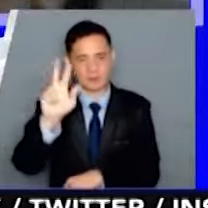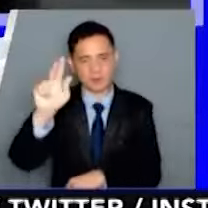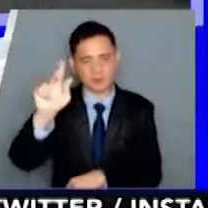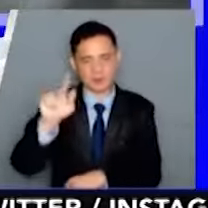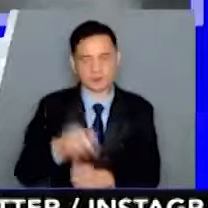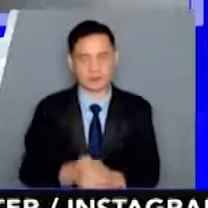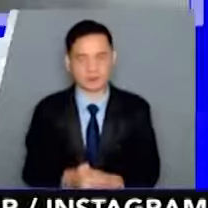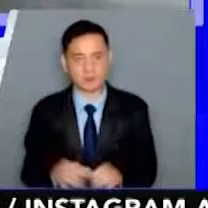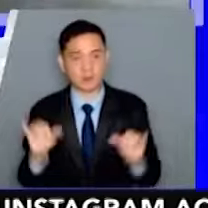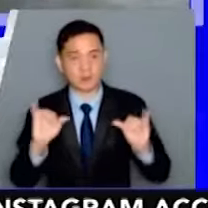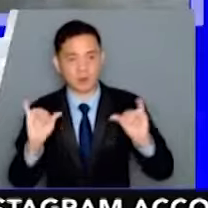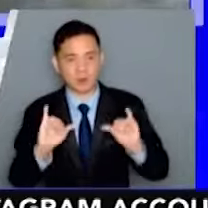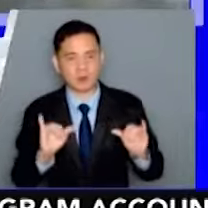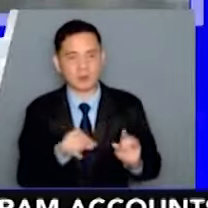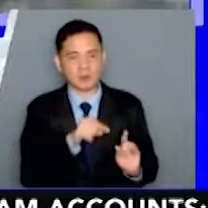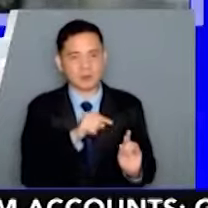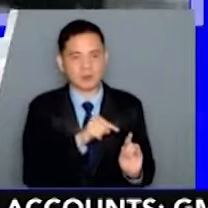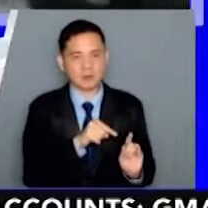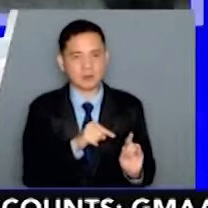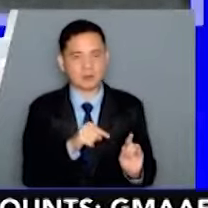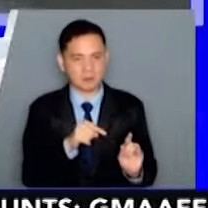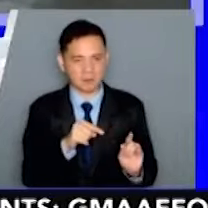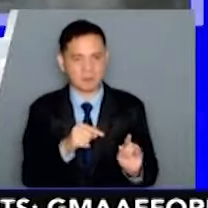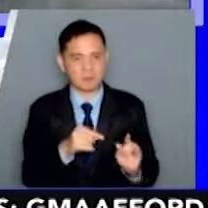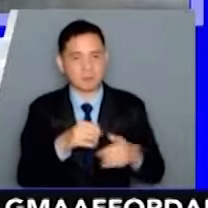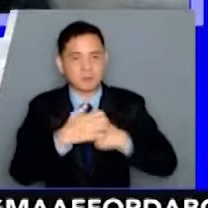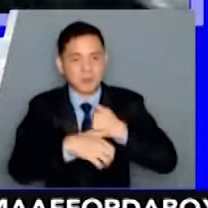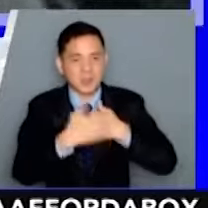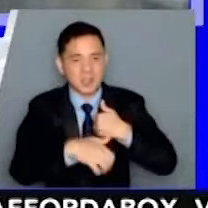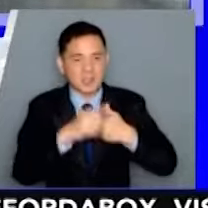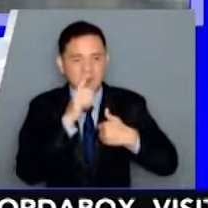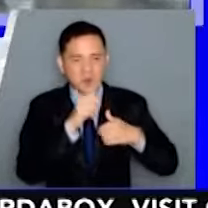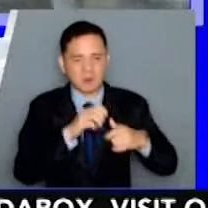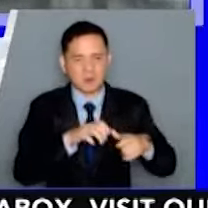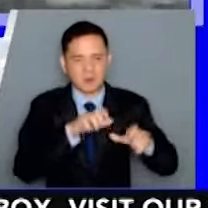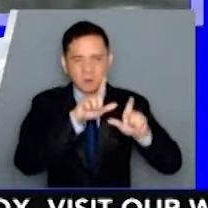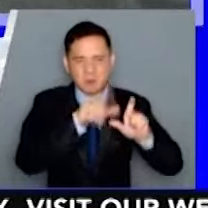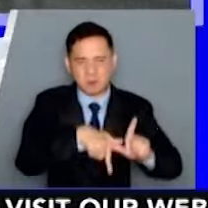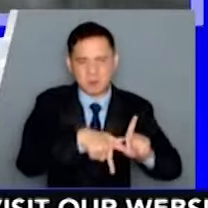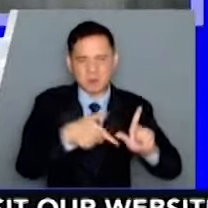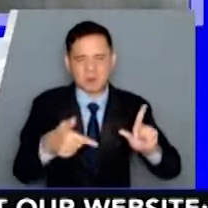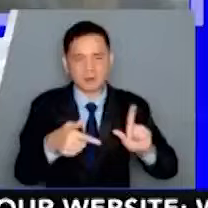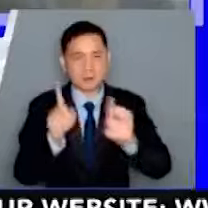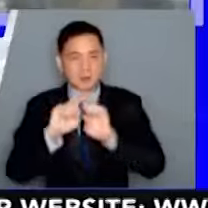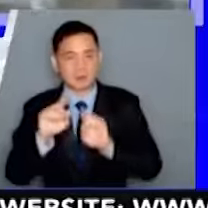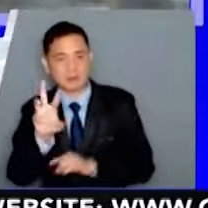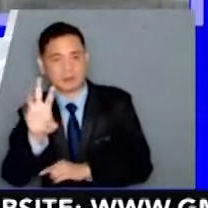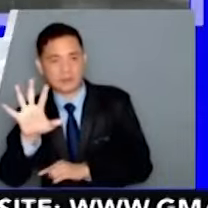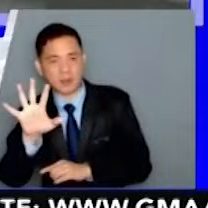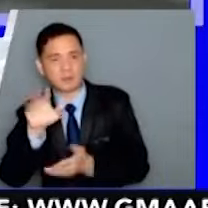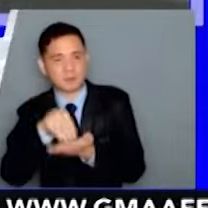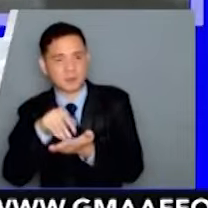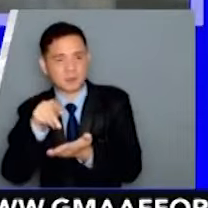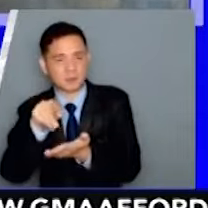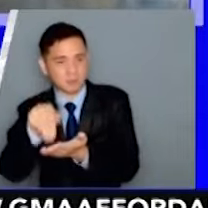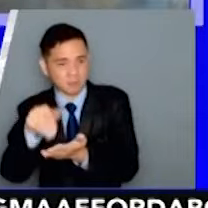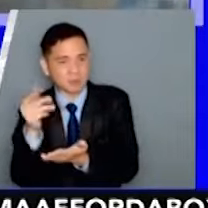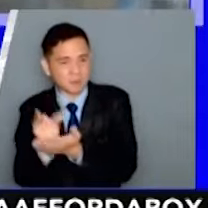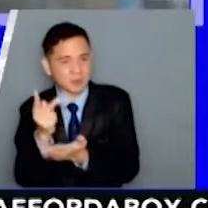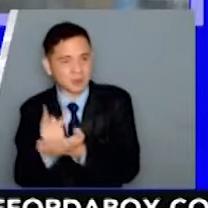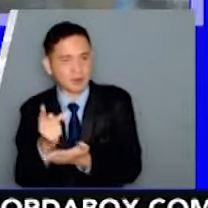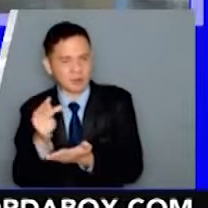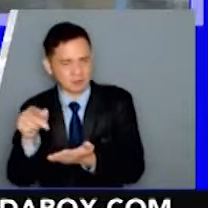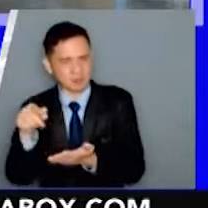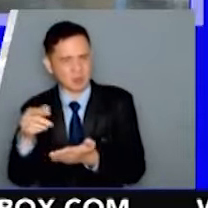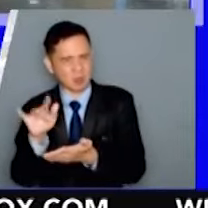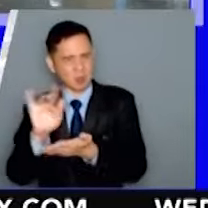hindi na ipamahaging relief goods ng OVP at 65 million pesos na unliquidated na pondo. Not submitted within the time given